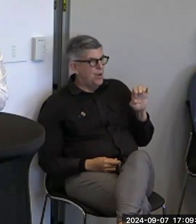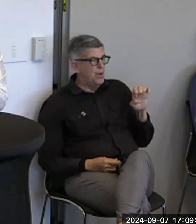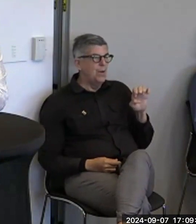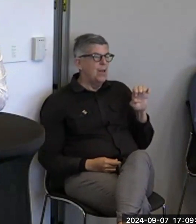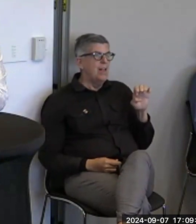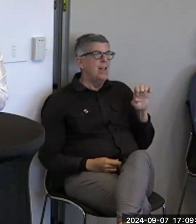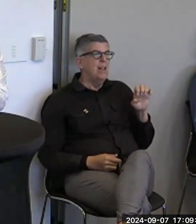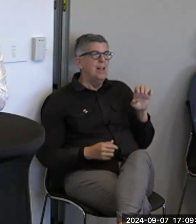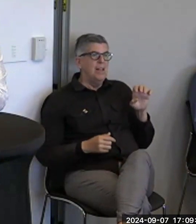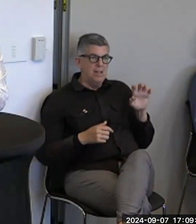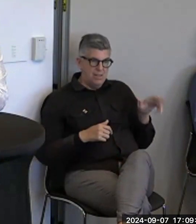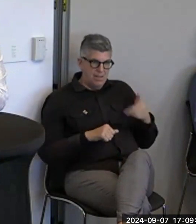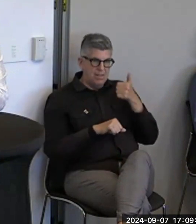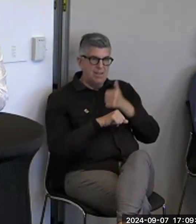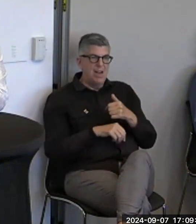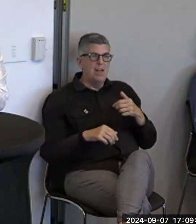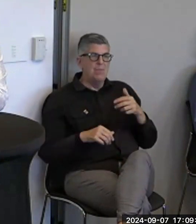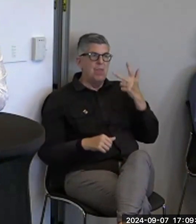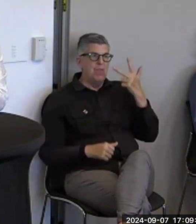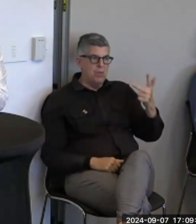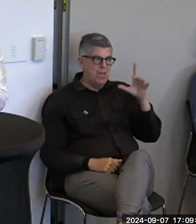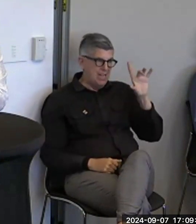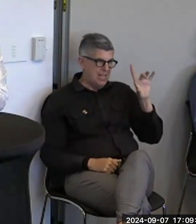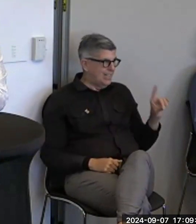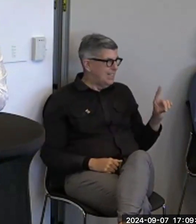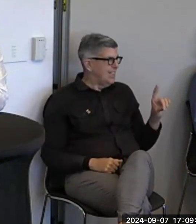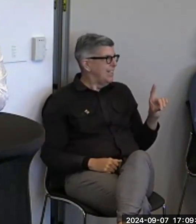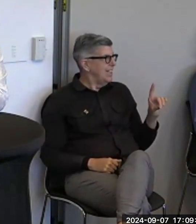in? It wouldn't encode